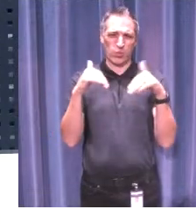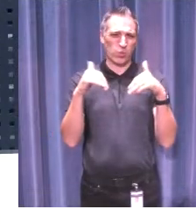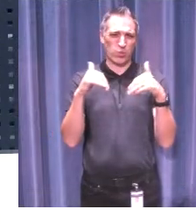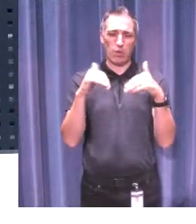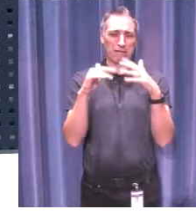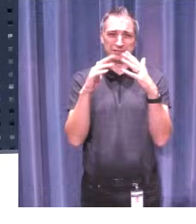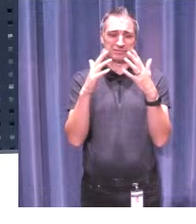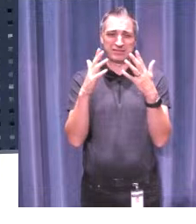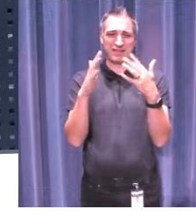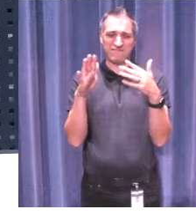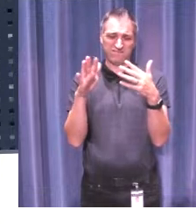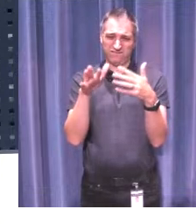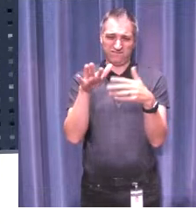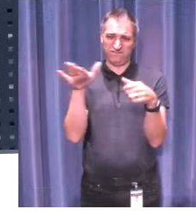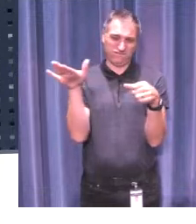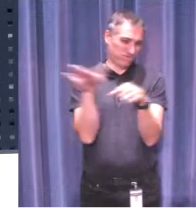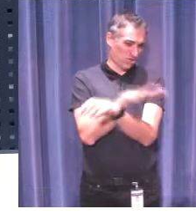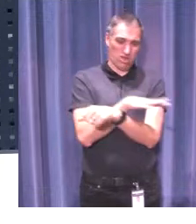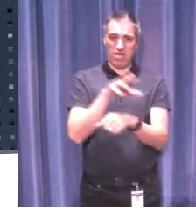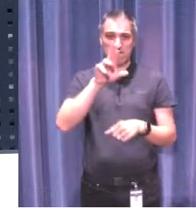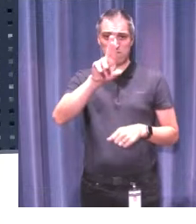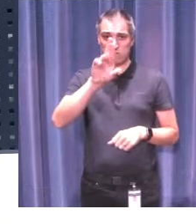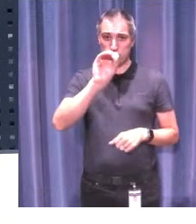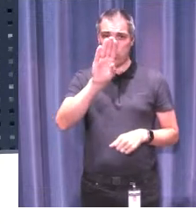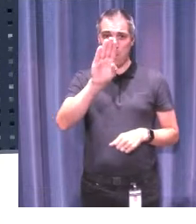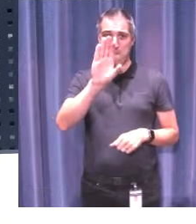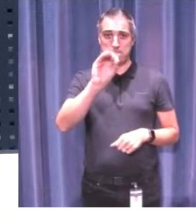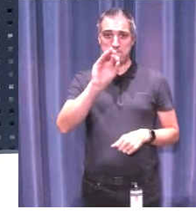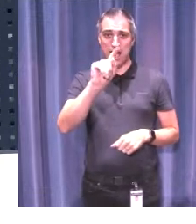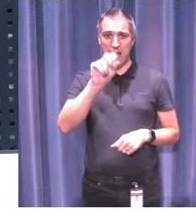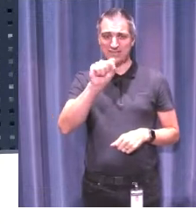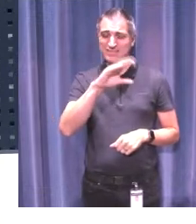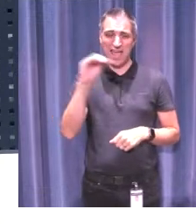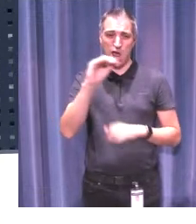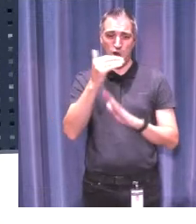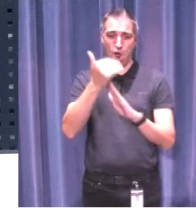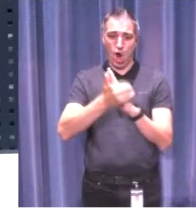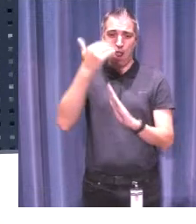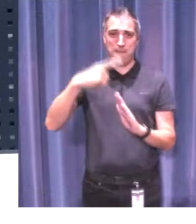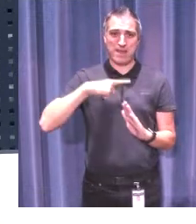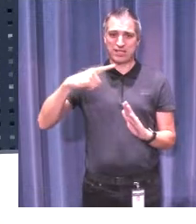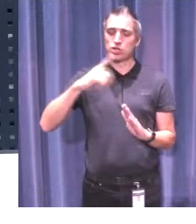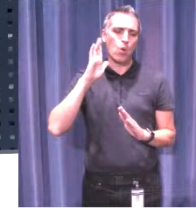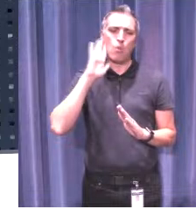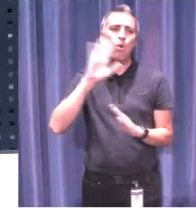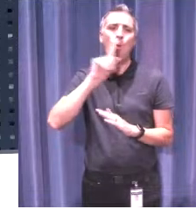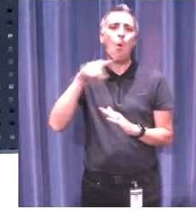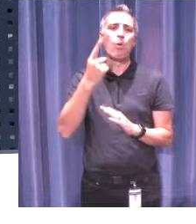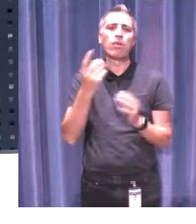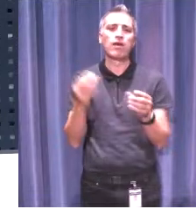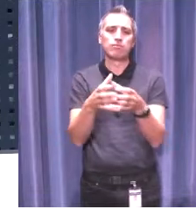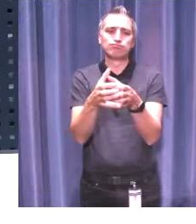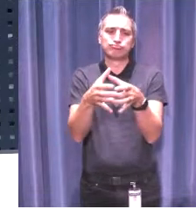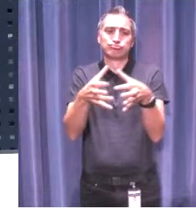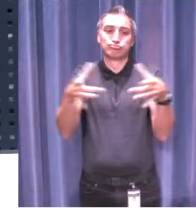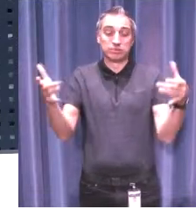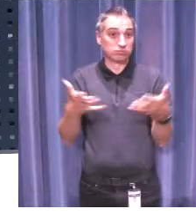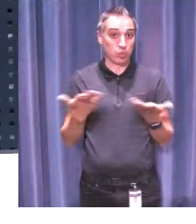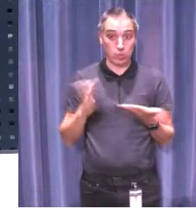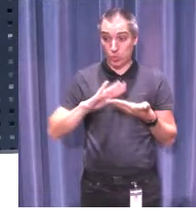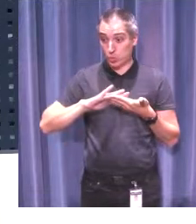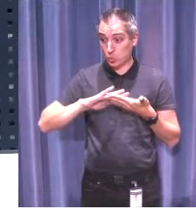loaded with robots and automation, and you'll only have more of it. And what can we do as